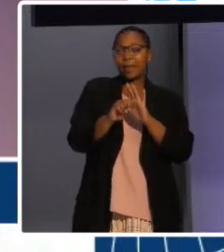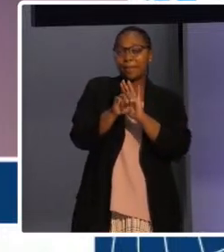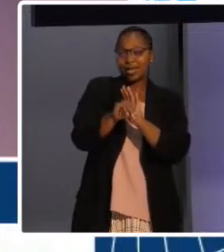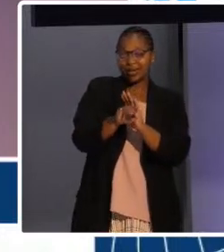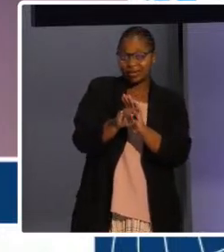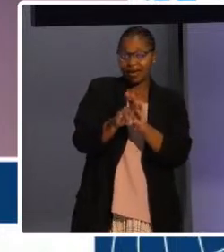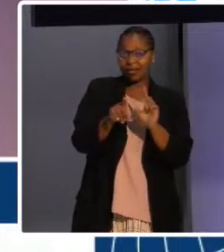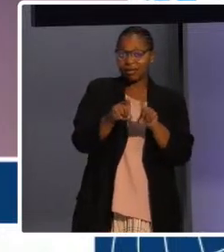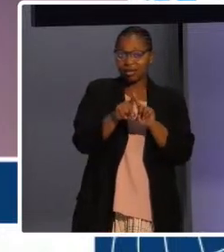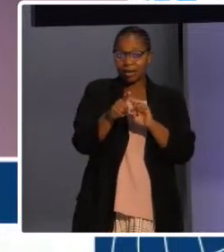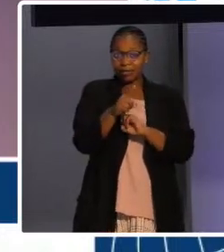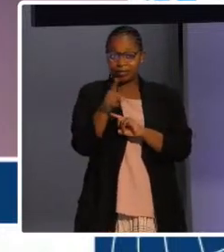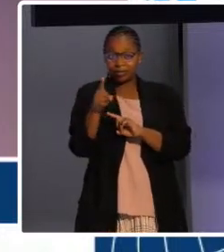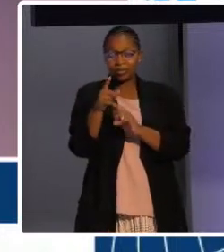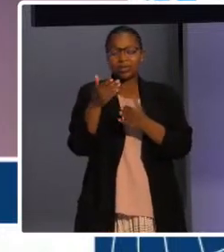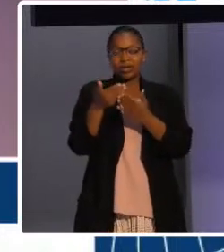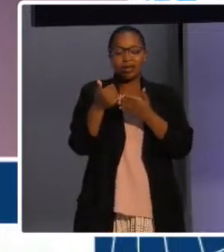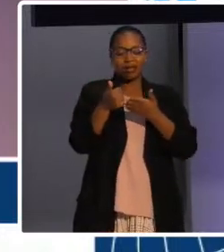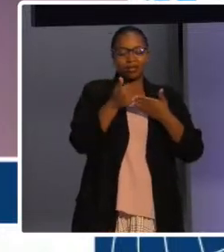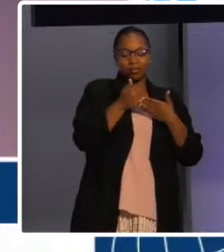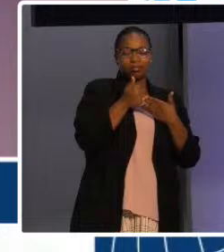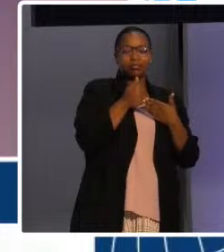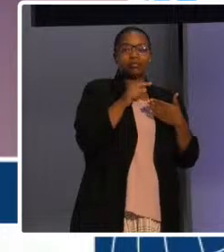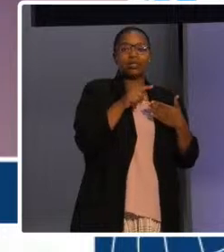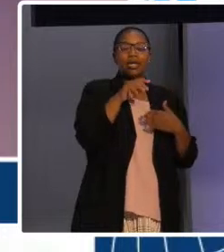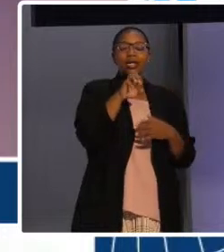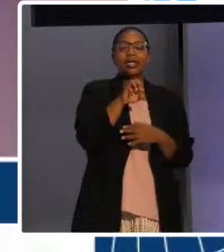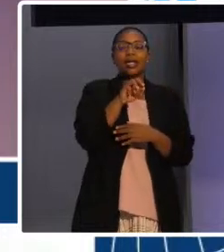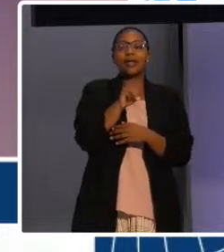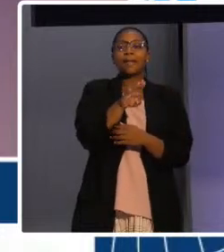to assist EMBs in dealing with